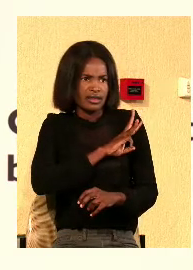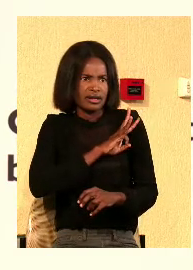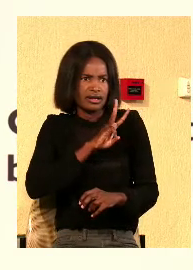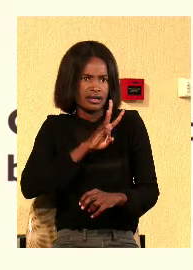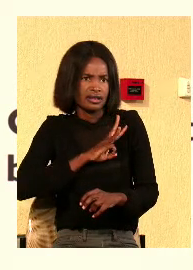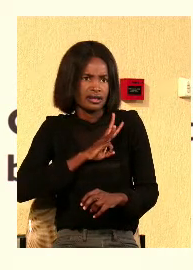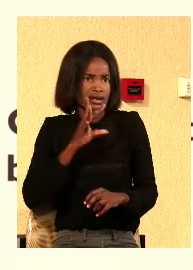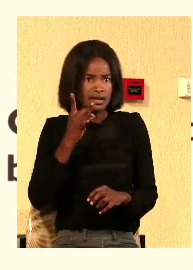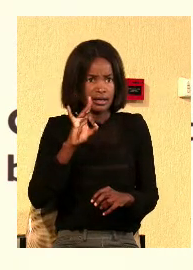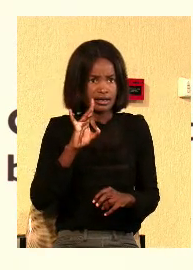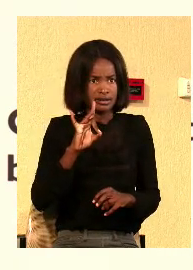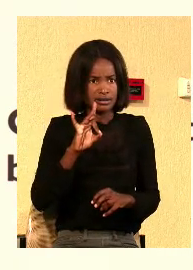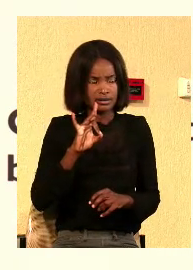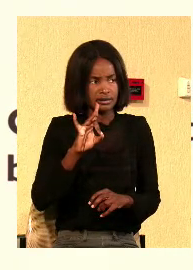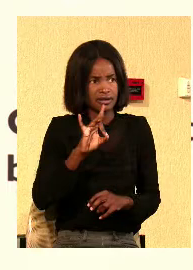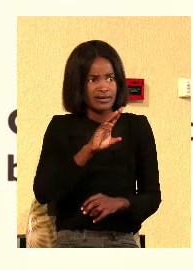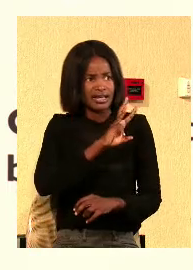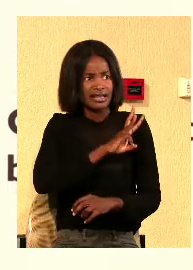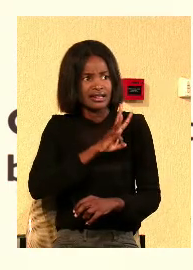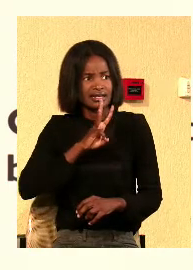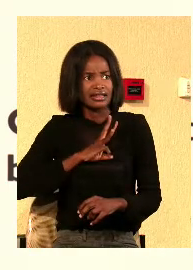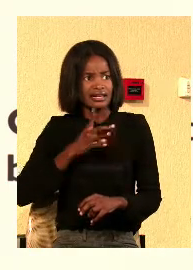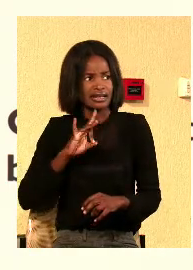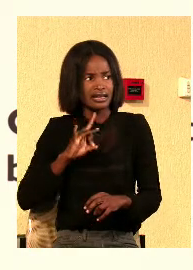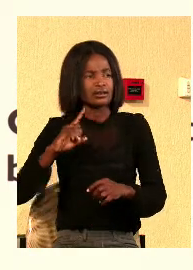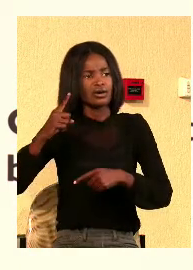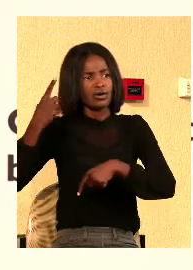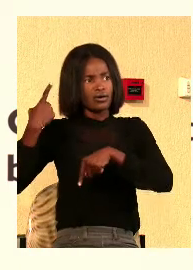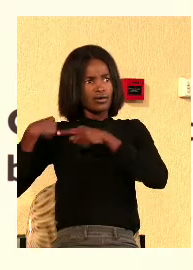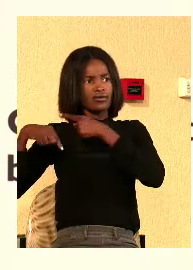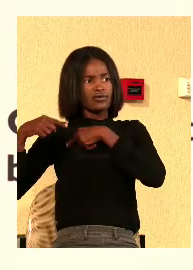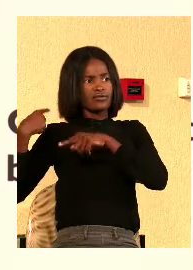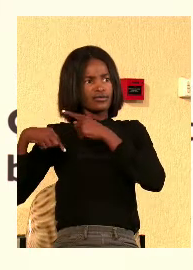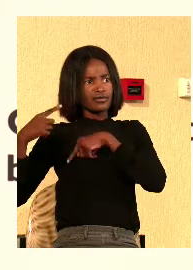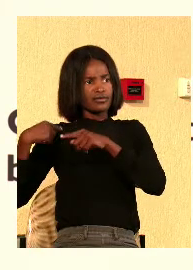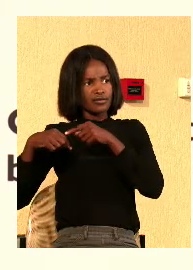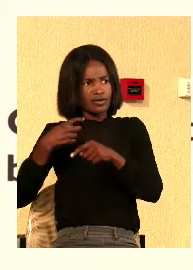338, but this includes retesting for those positive ones.